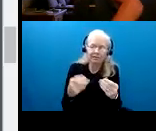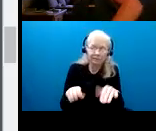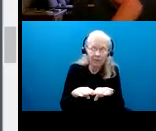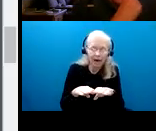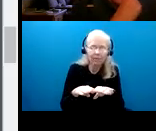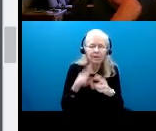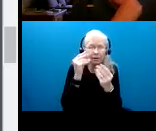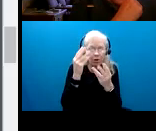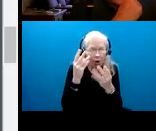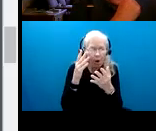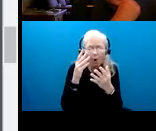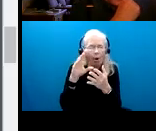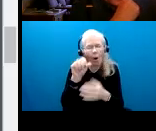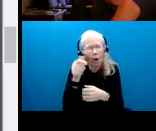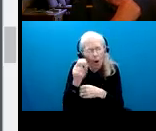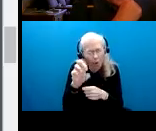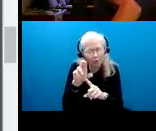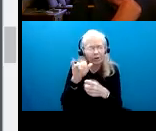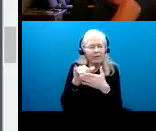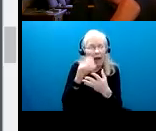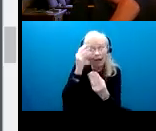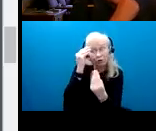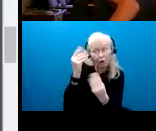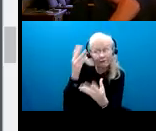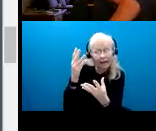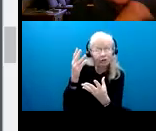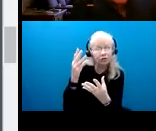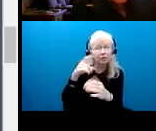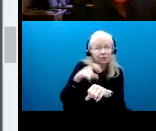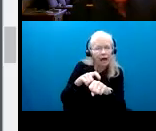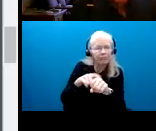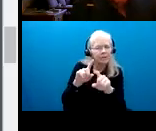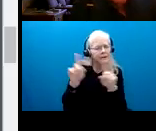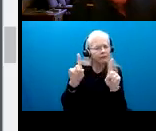And the question I had was whether